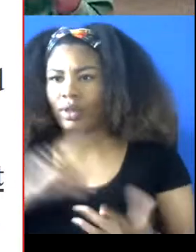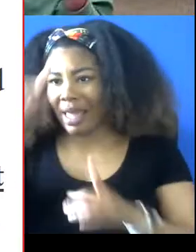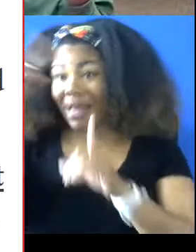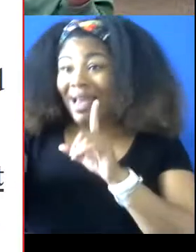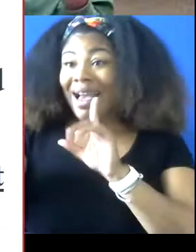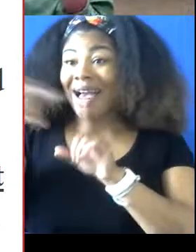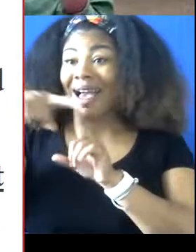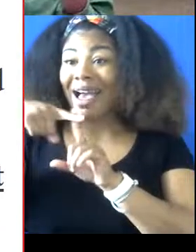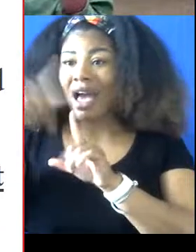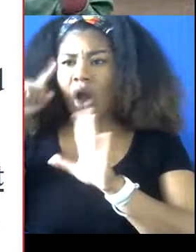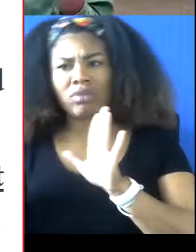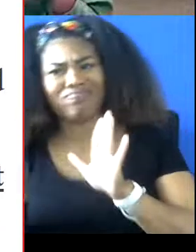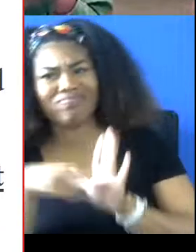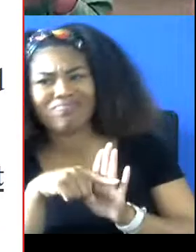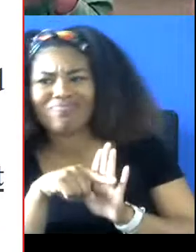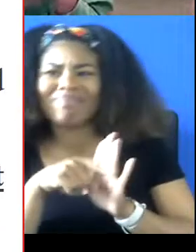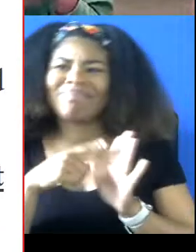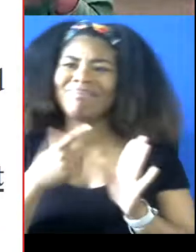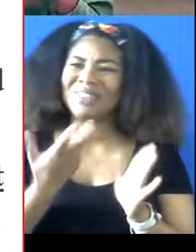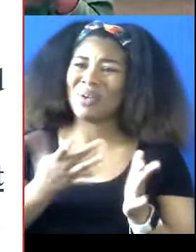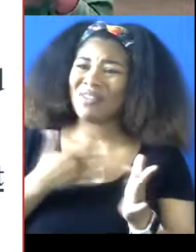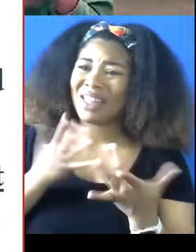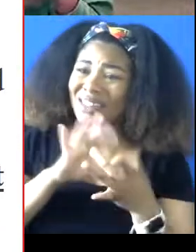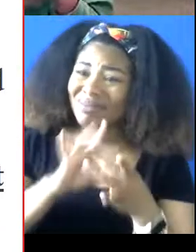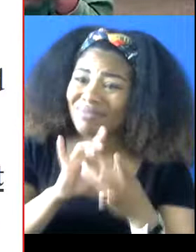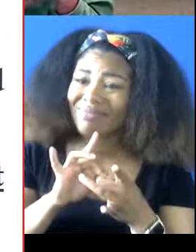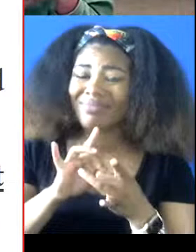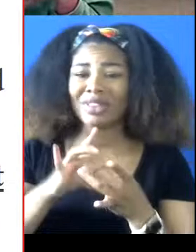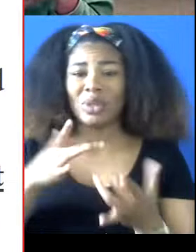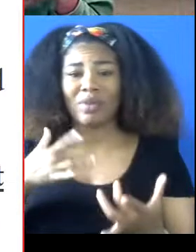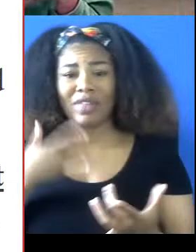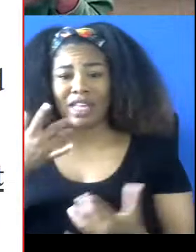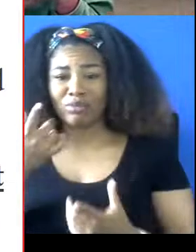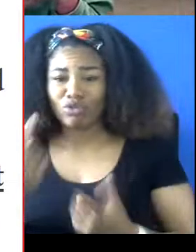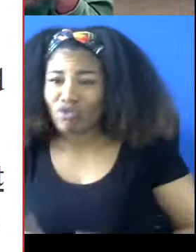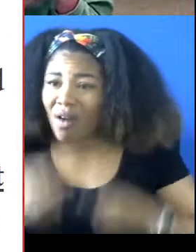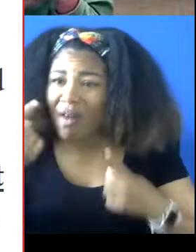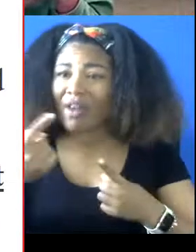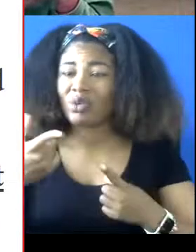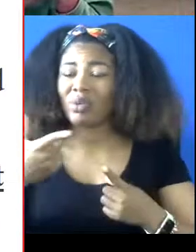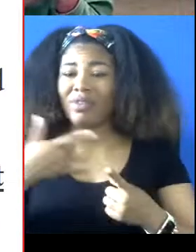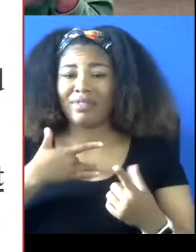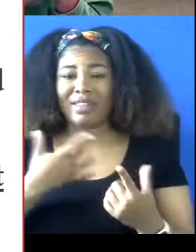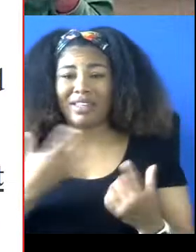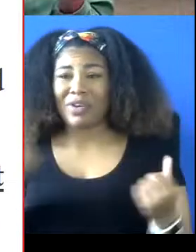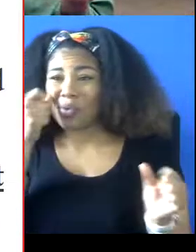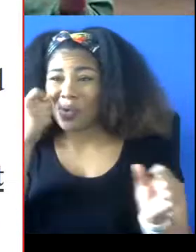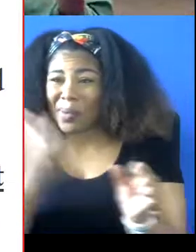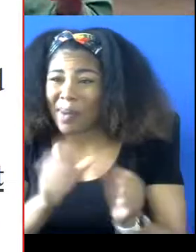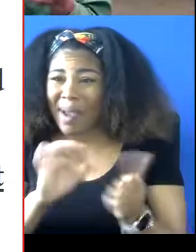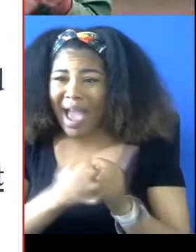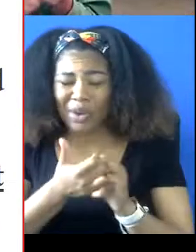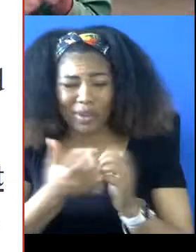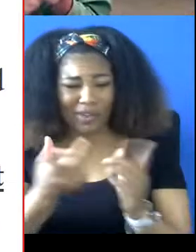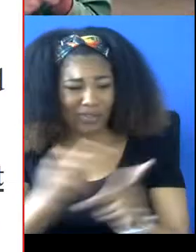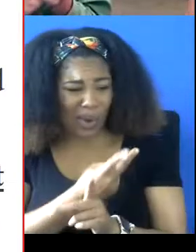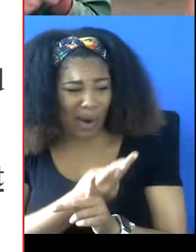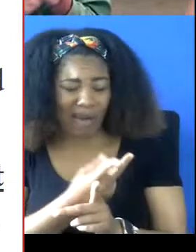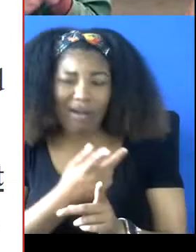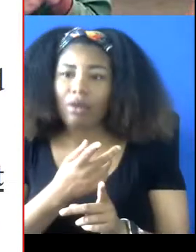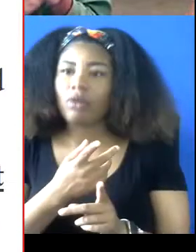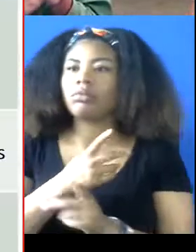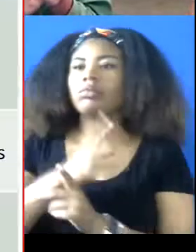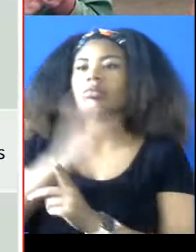belongingness, that sense of security that's been diminished, that has to be addressed. And we address that in lesson